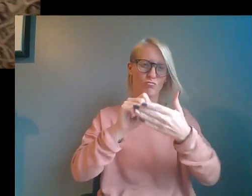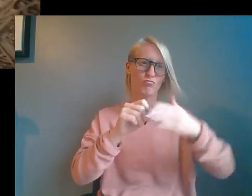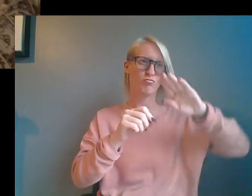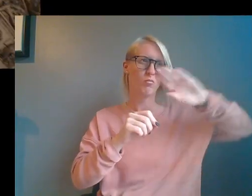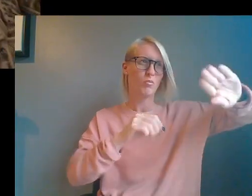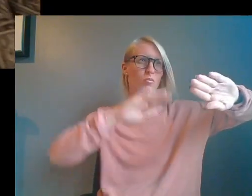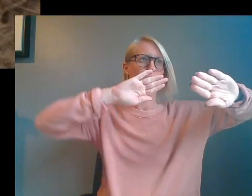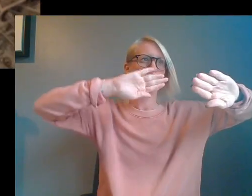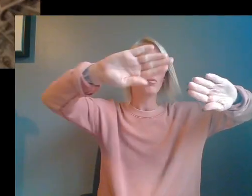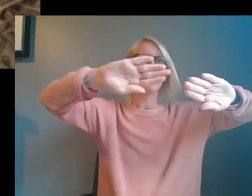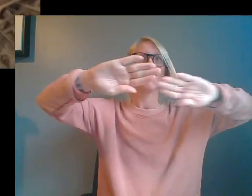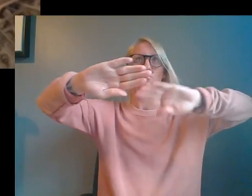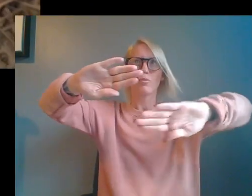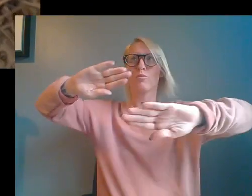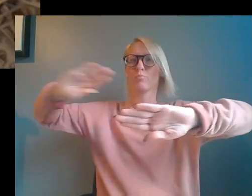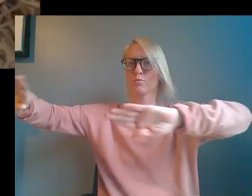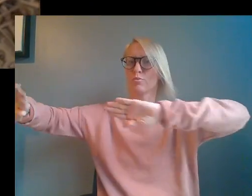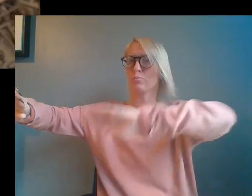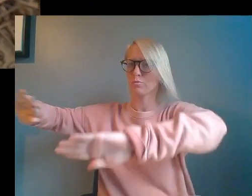ThroughMyLens.com.